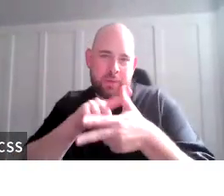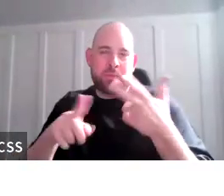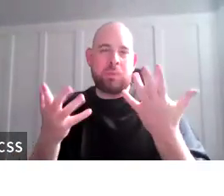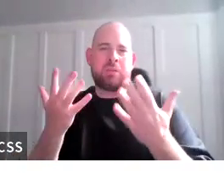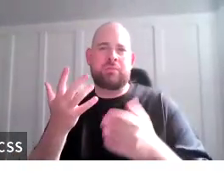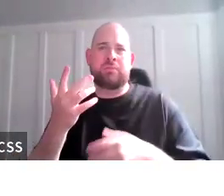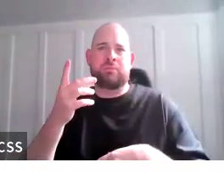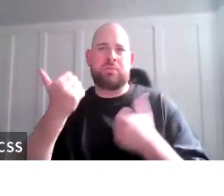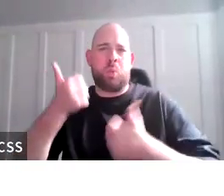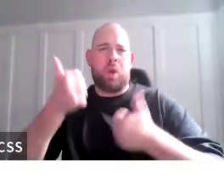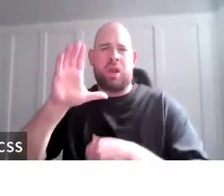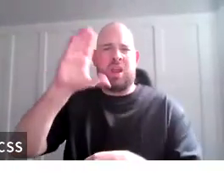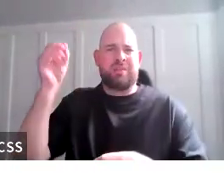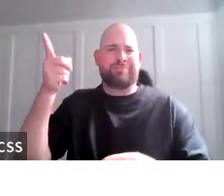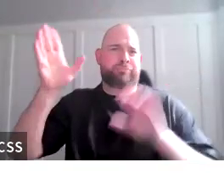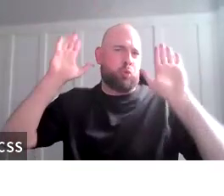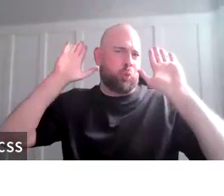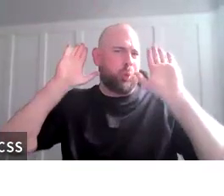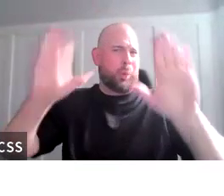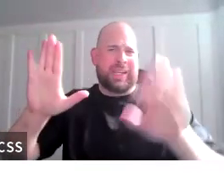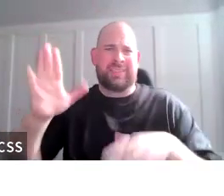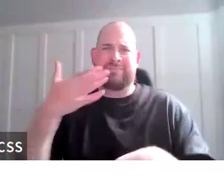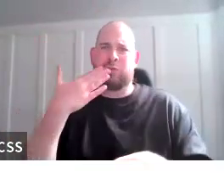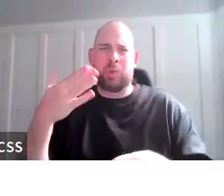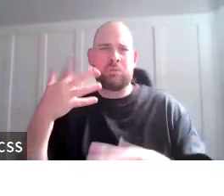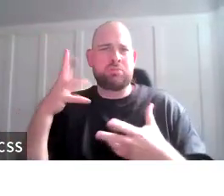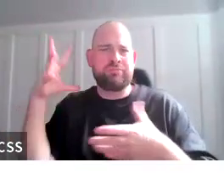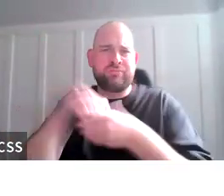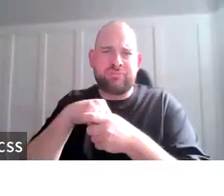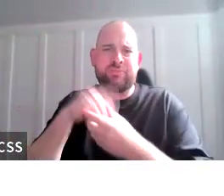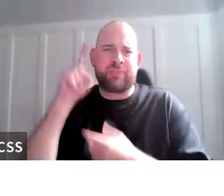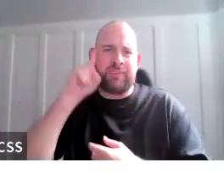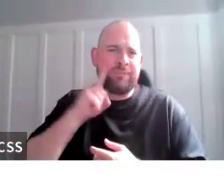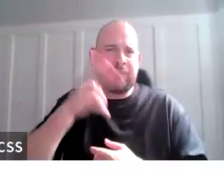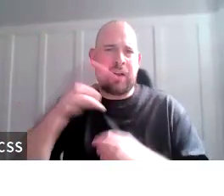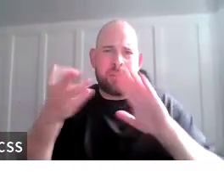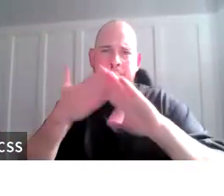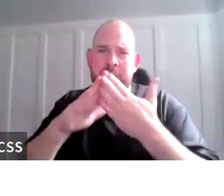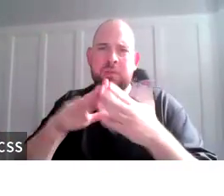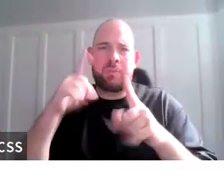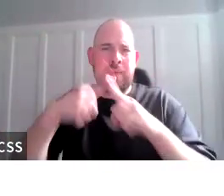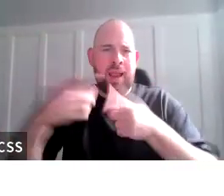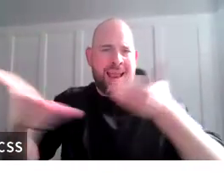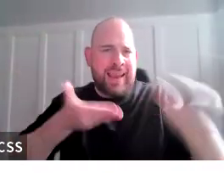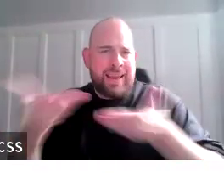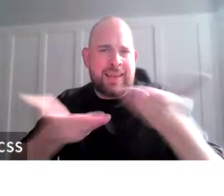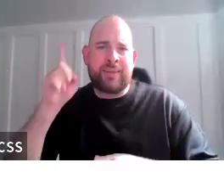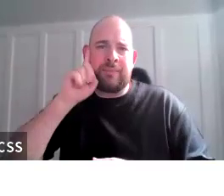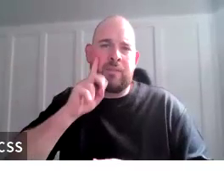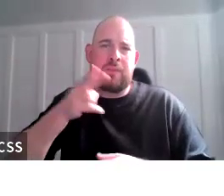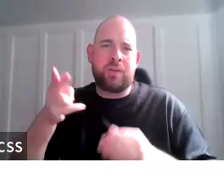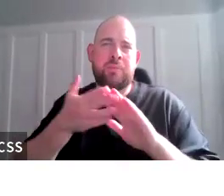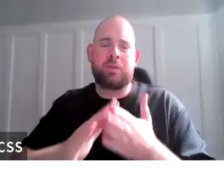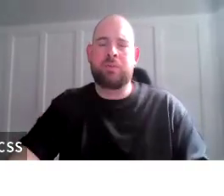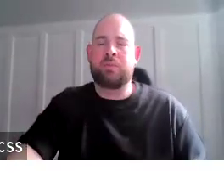device needed. All right, so I gave you some examples of failed devices. Let's now go into